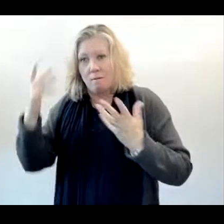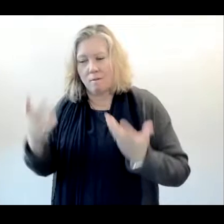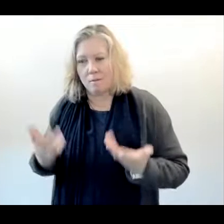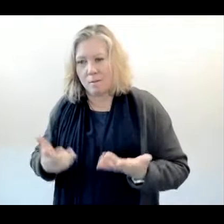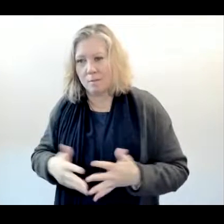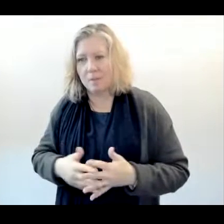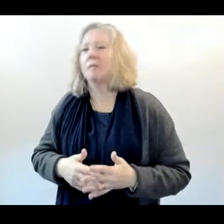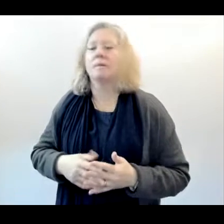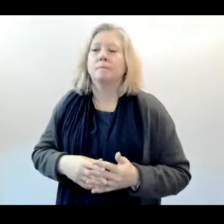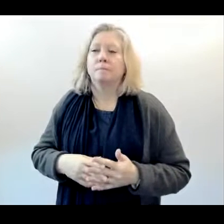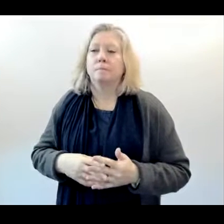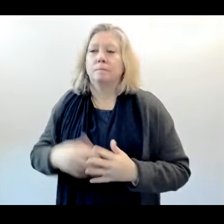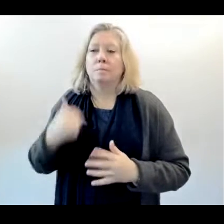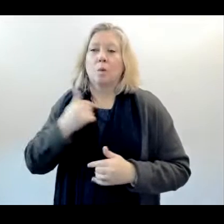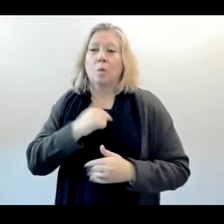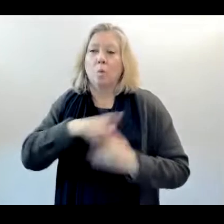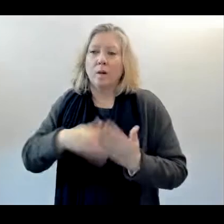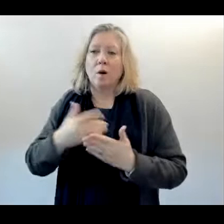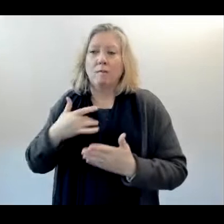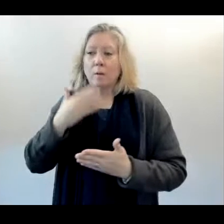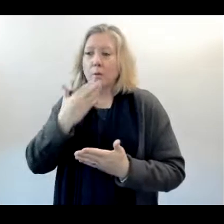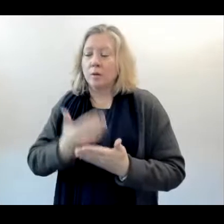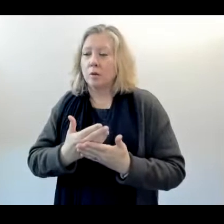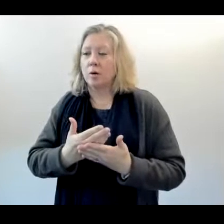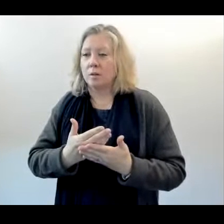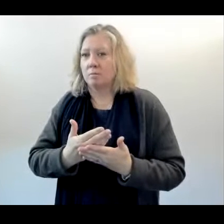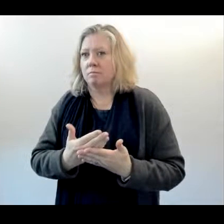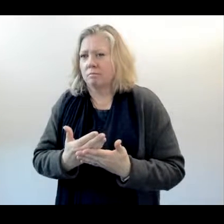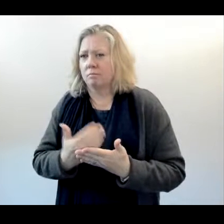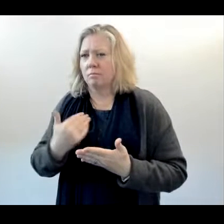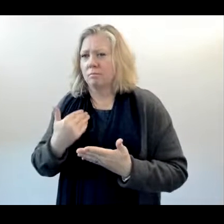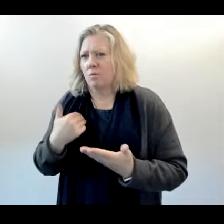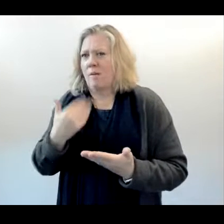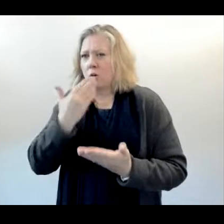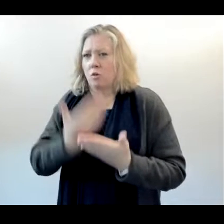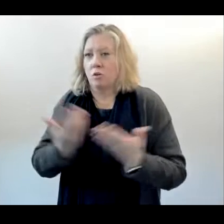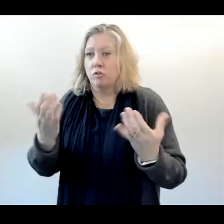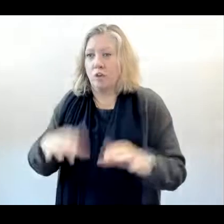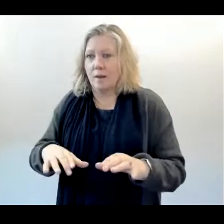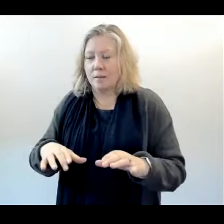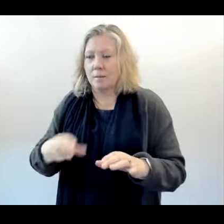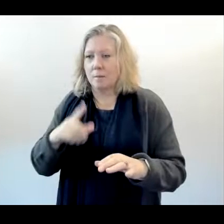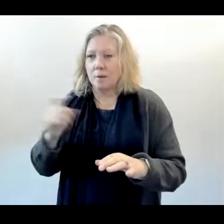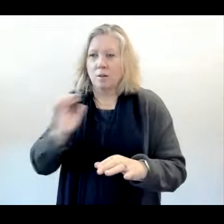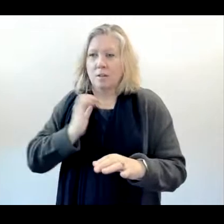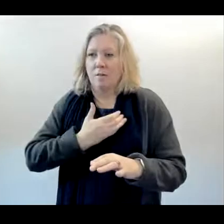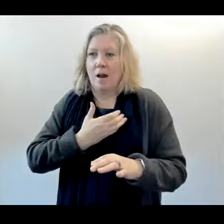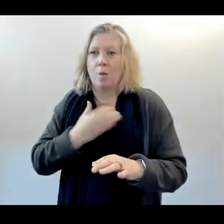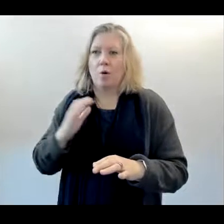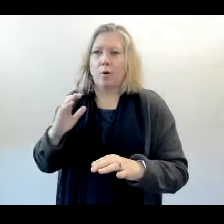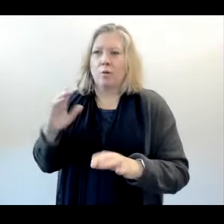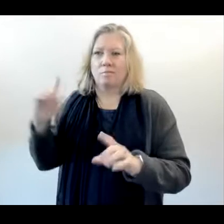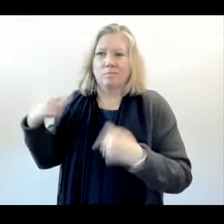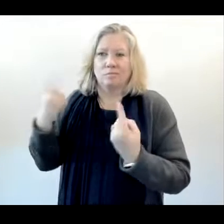think generally we all feel pretty good about our chances given the, the track record in Larimer and